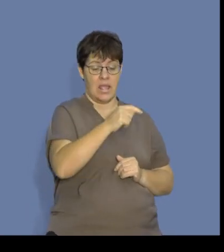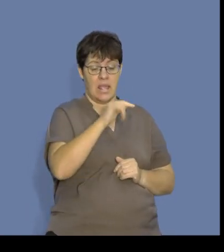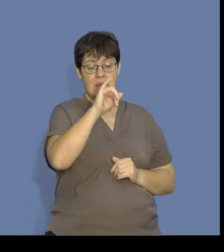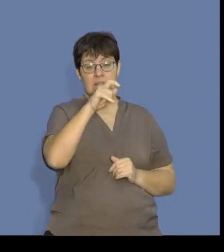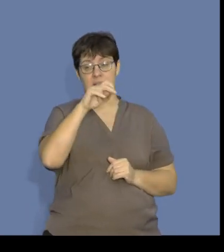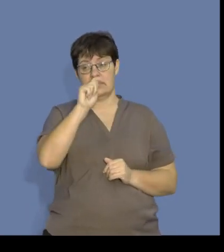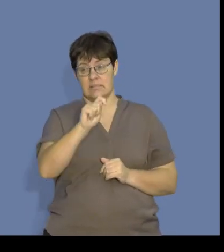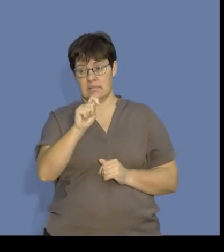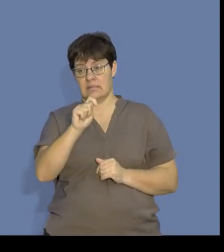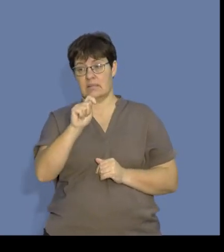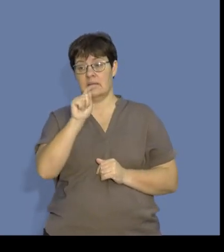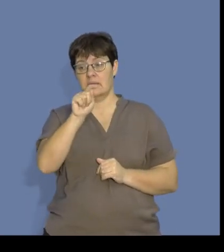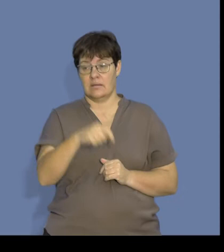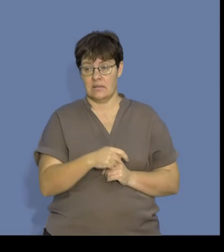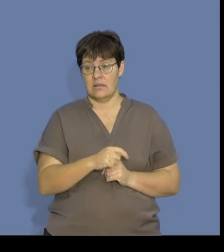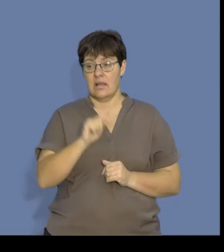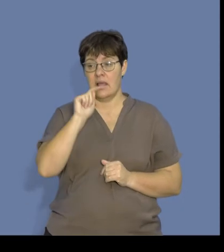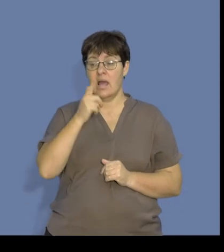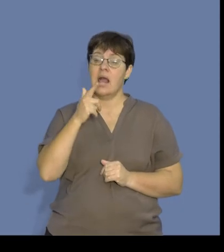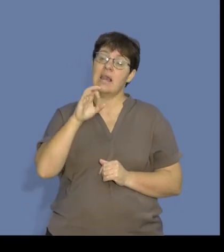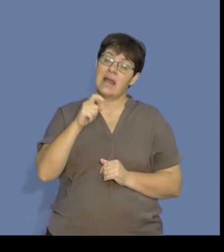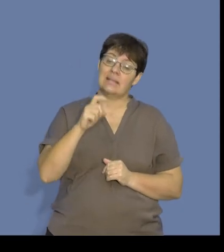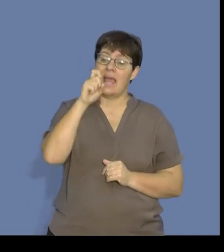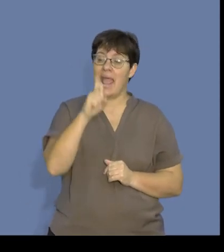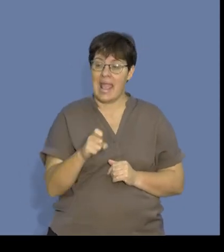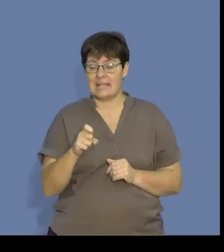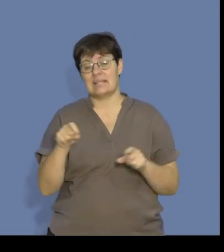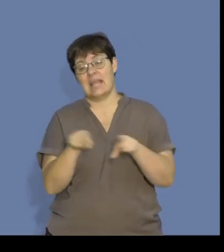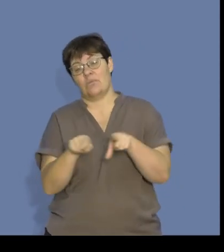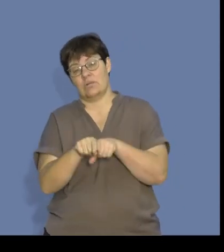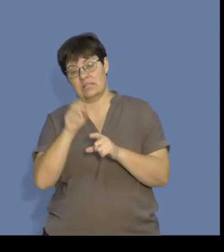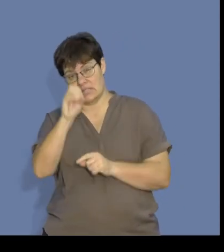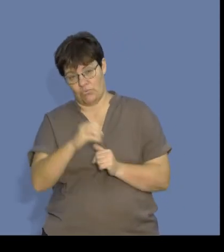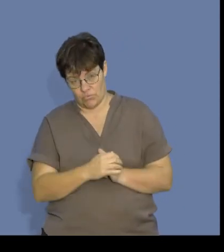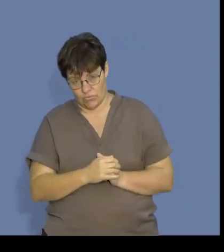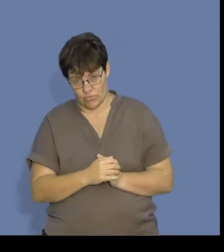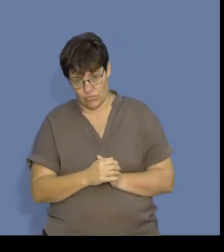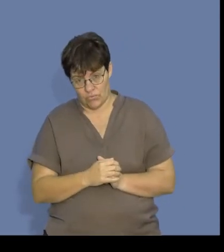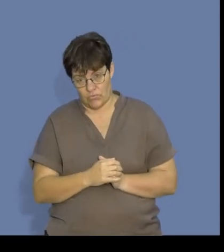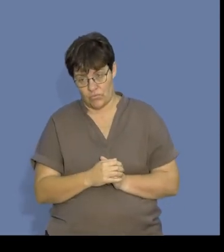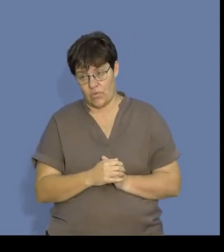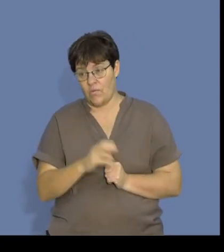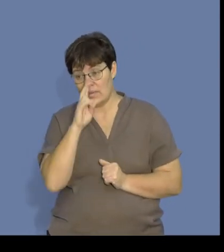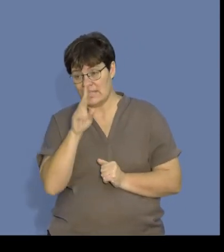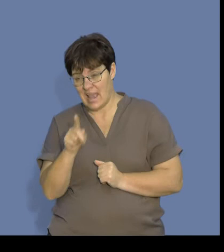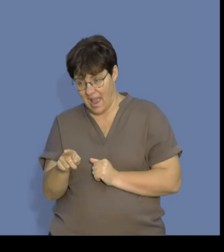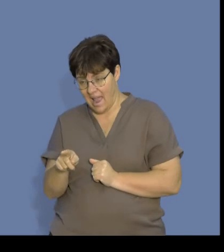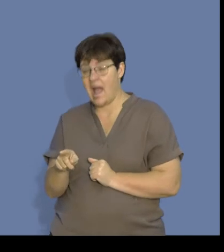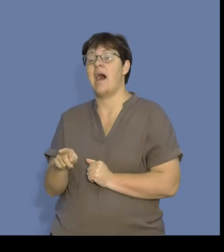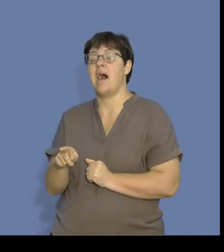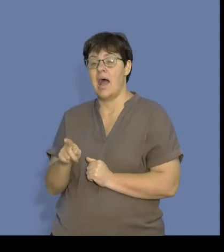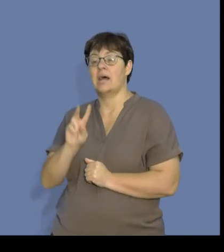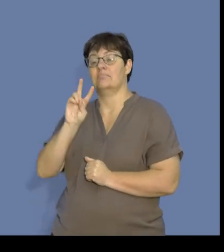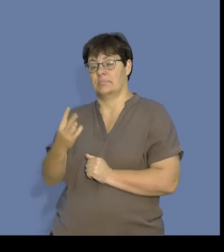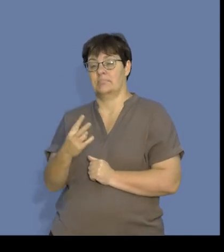or a semicolon, and then you say let x equal to 0. That's how you write it. And then wherever you see x,